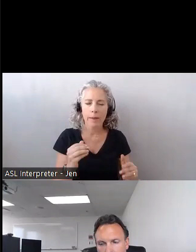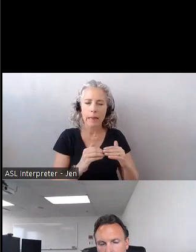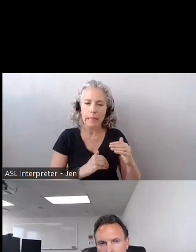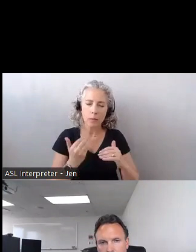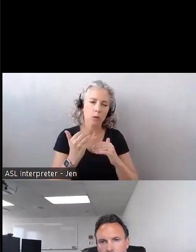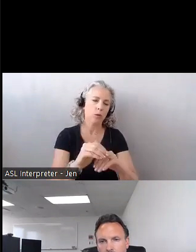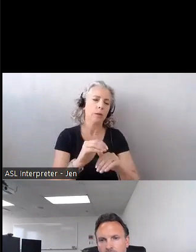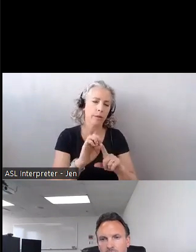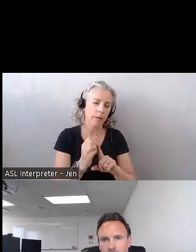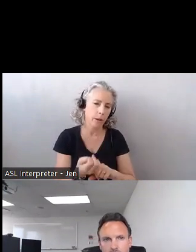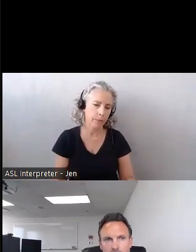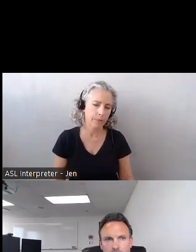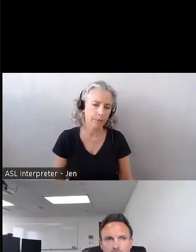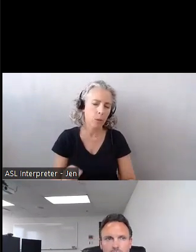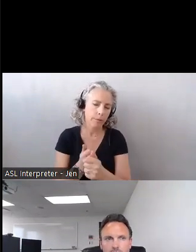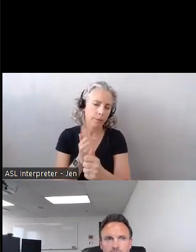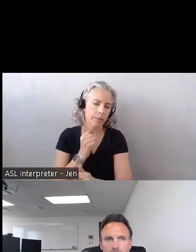please.